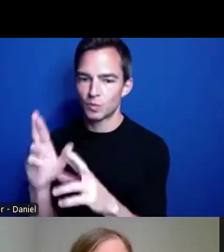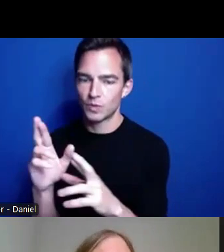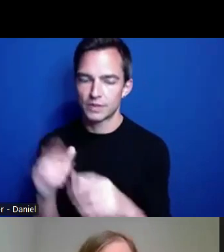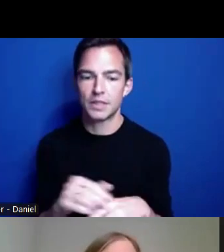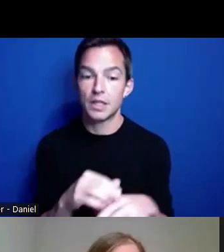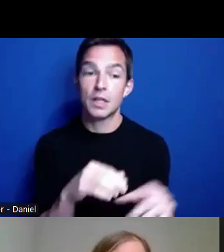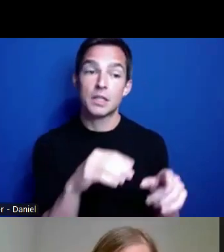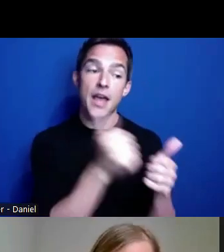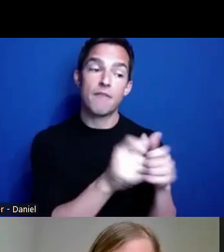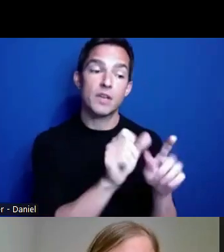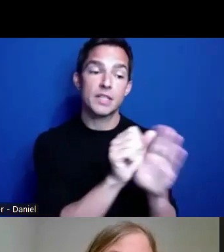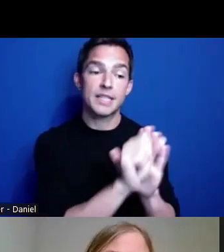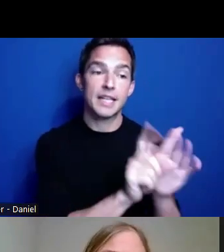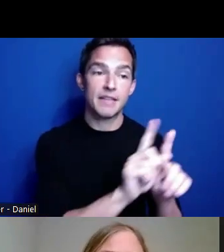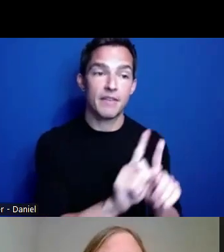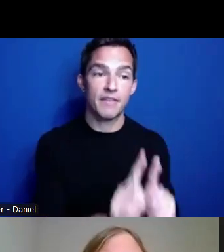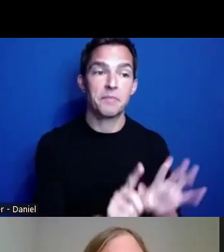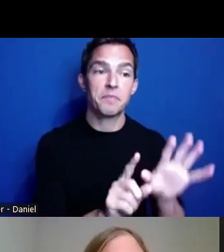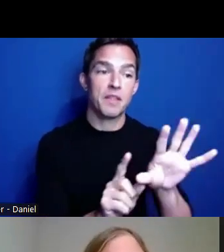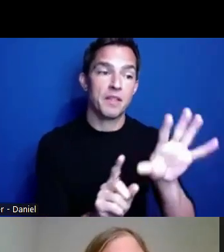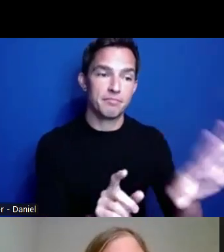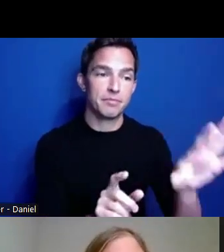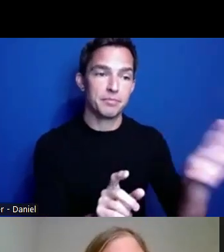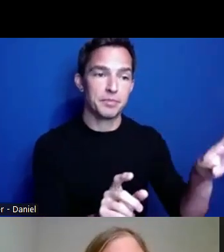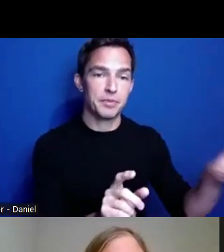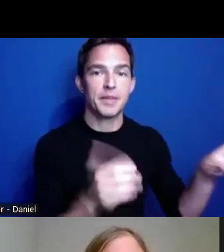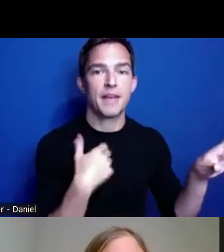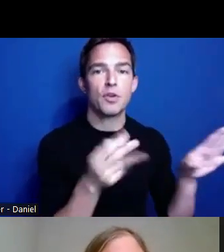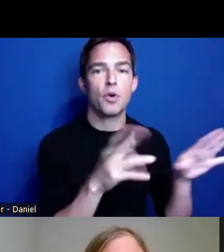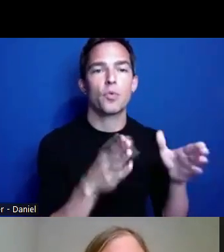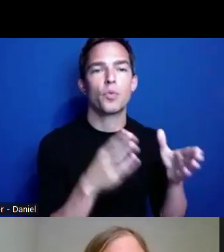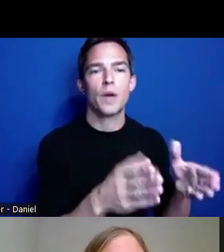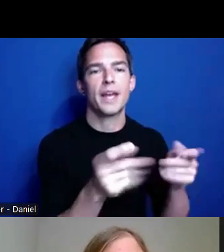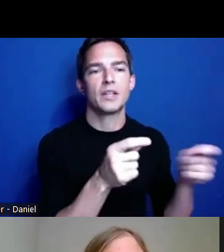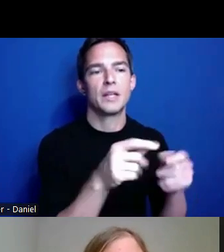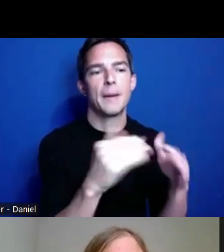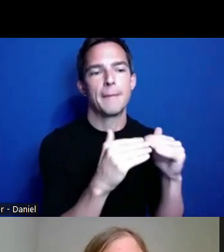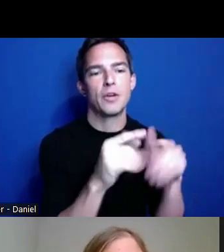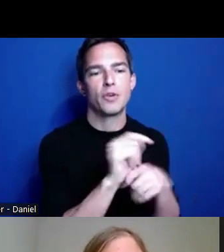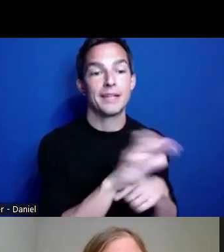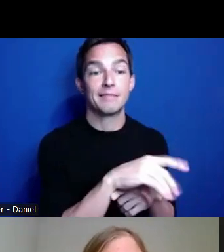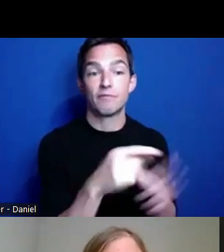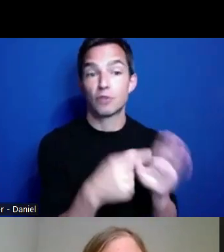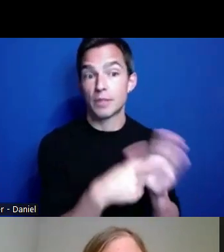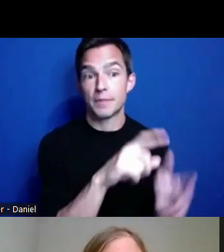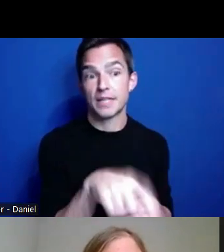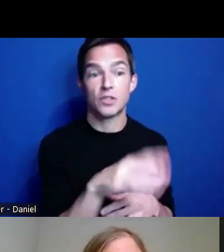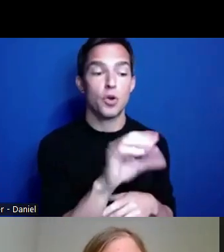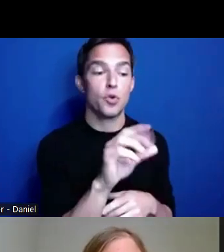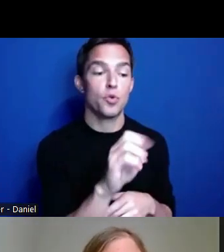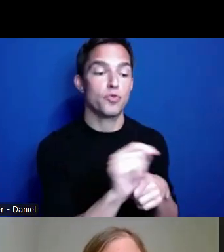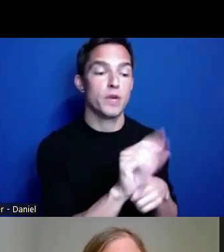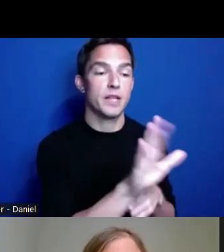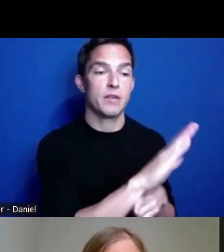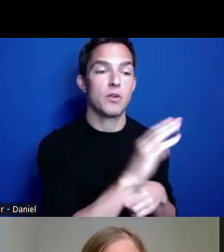too. So each state has their own way of handling their peer training. For example, Texas has a core training that all substance